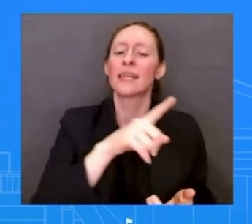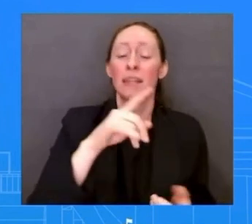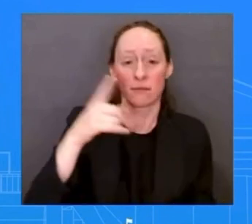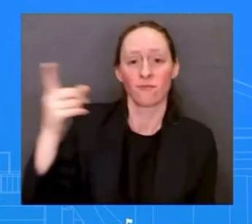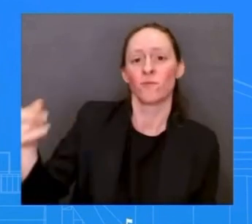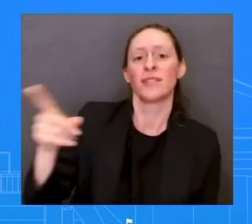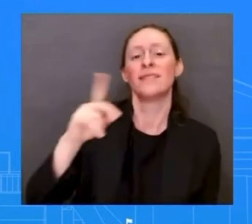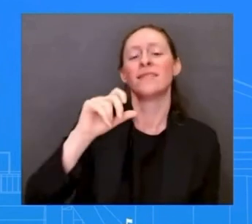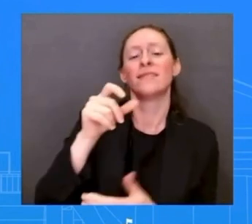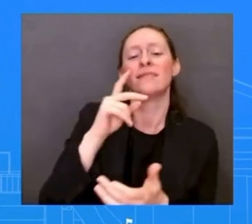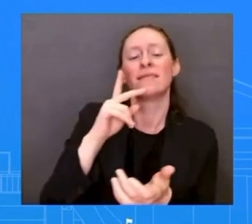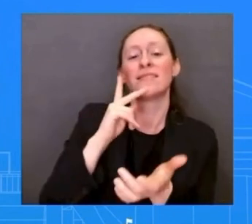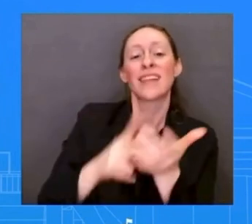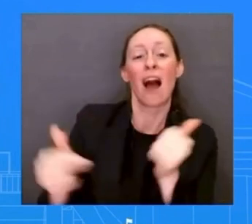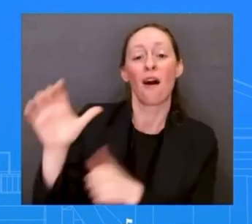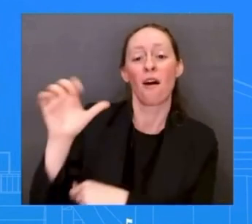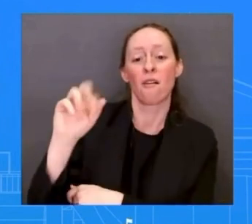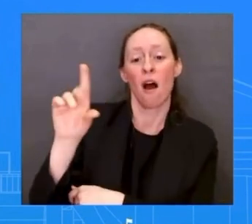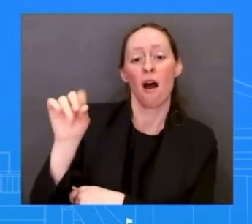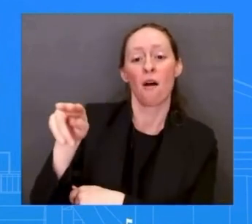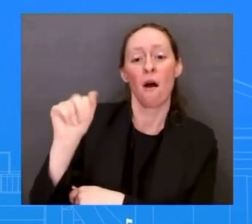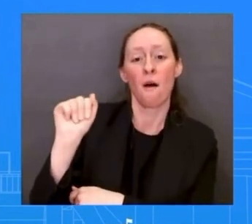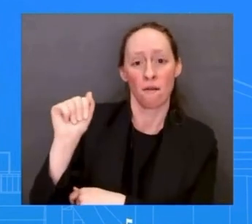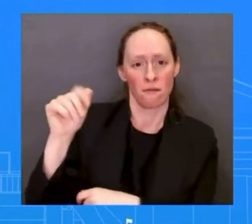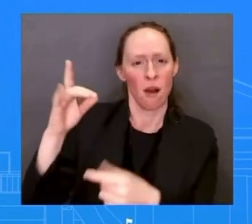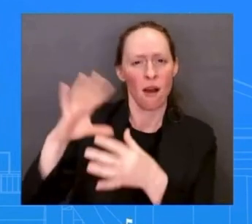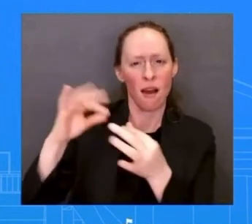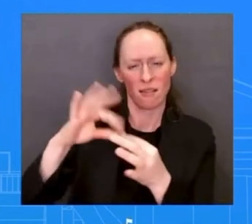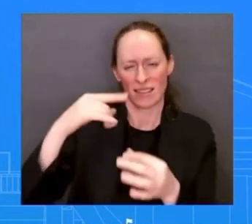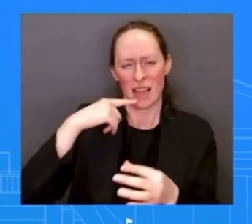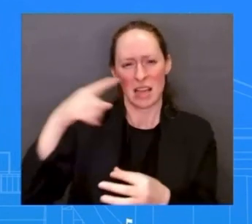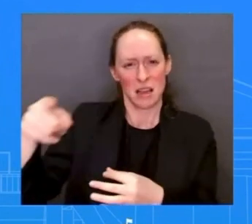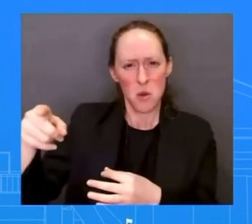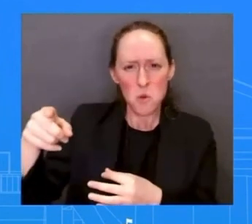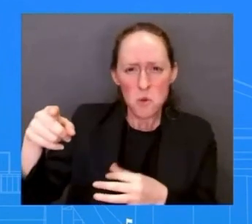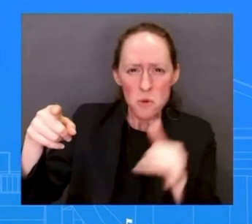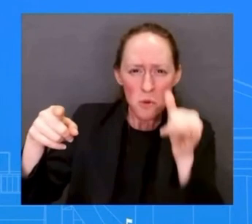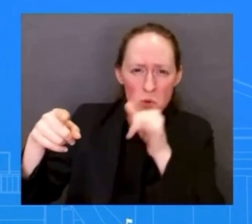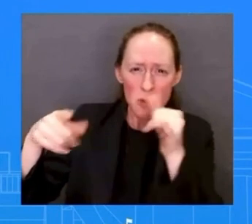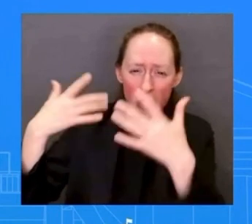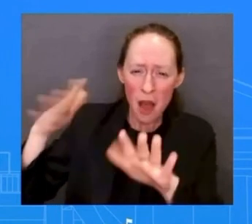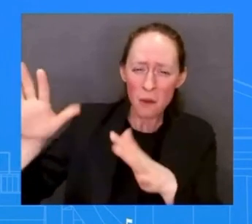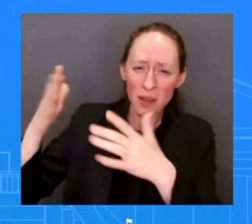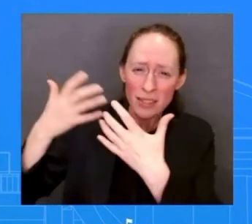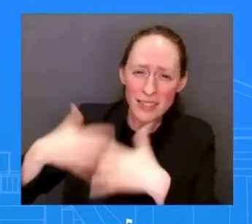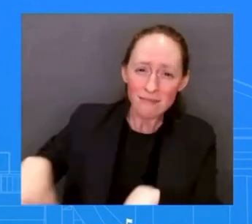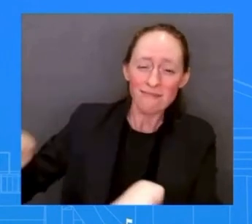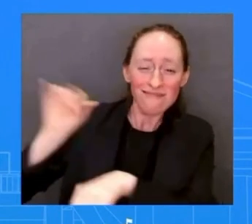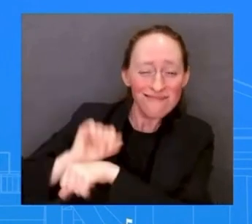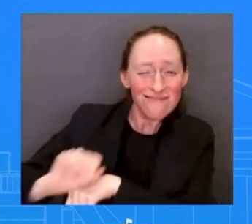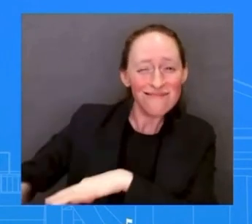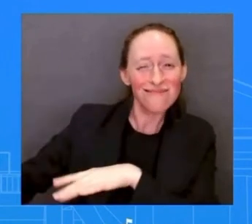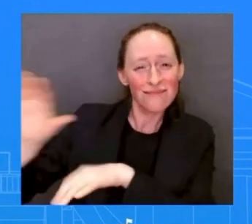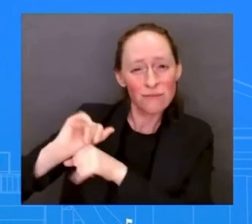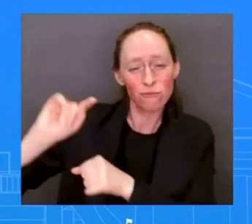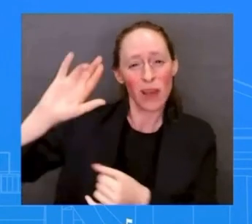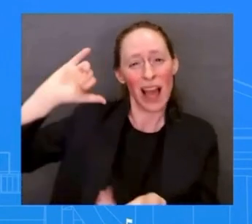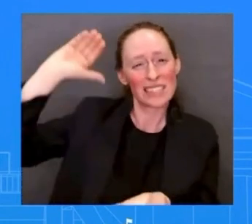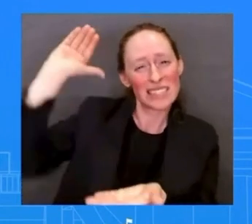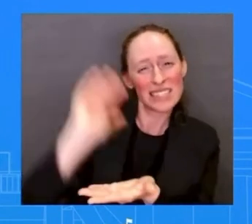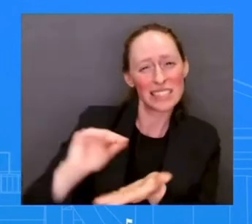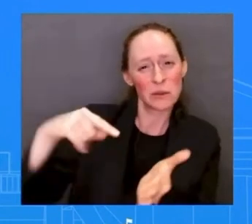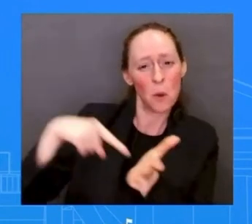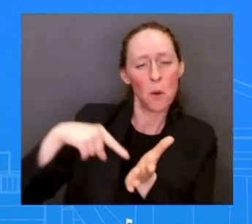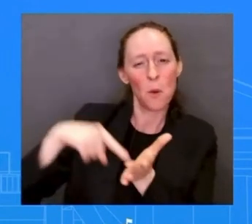to providing the support and relief for student loan borrowers that this administration has. And we're committed to doing that because student loan borrowers